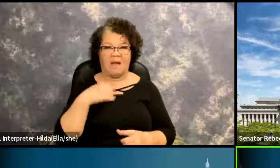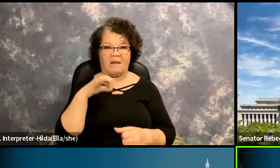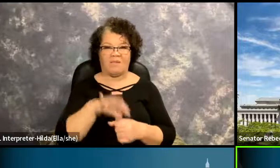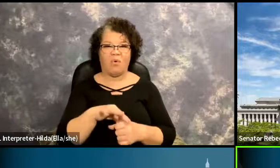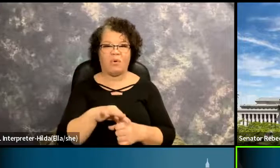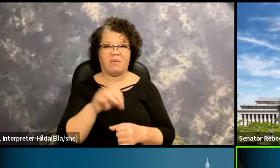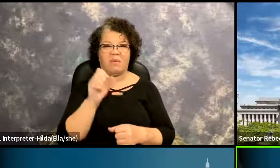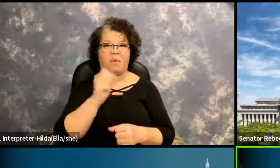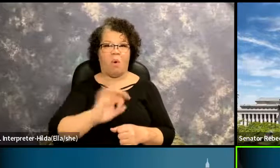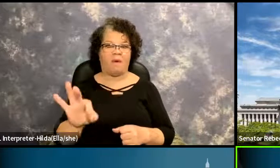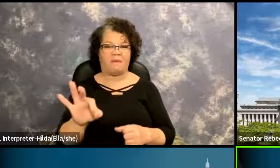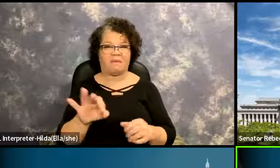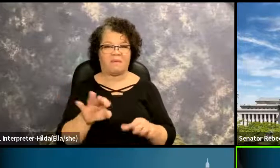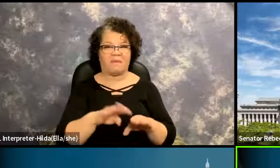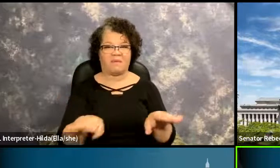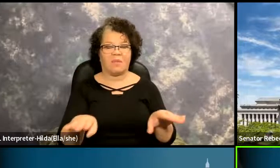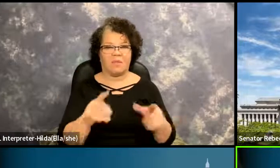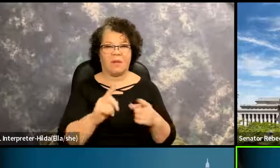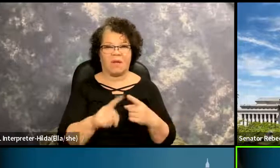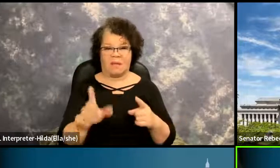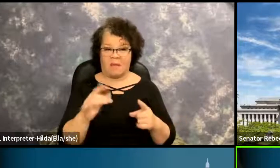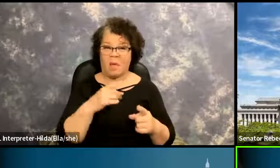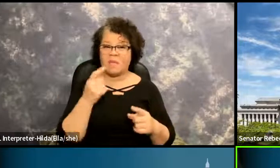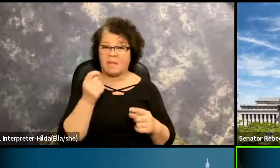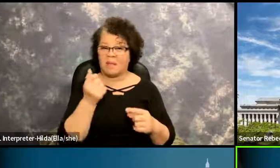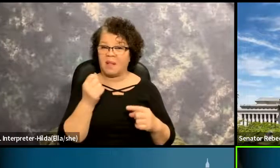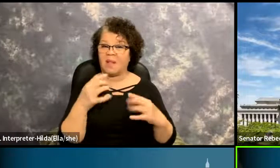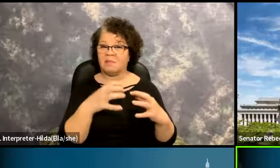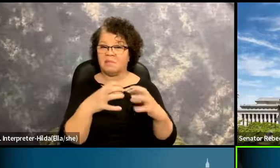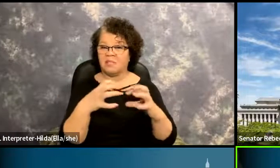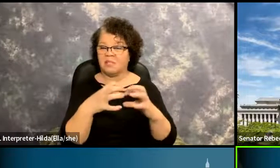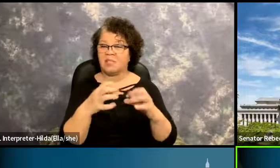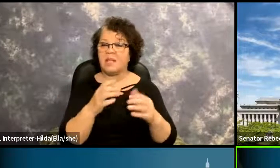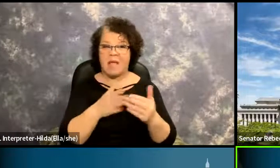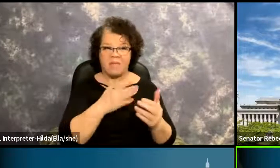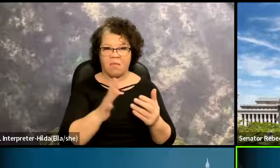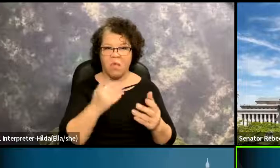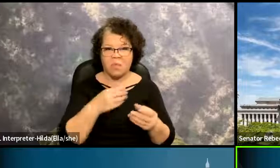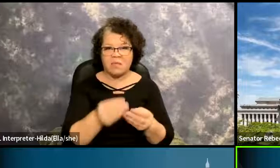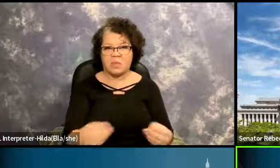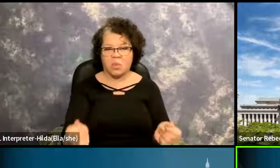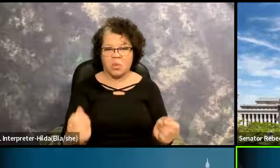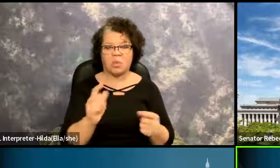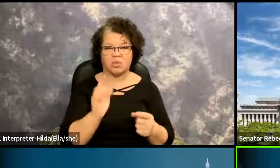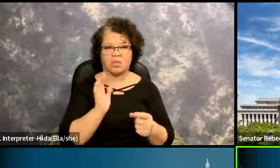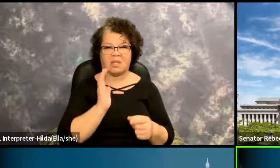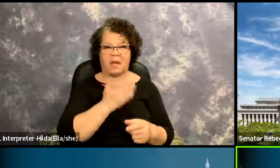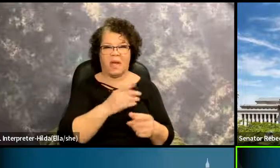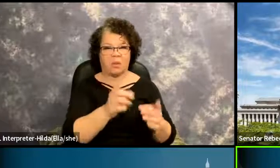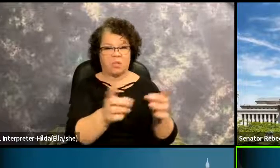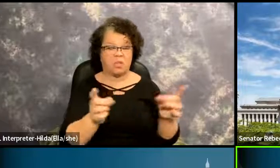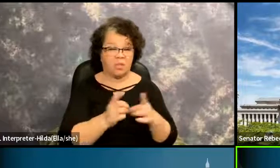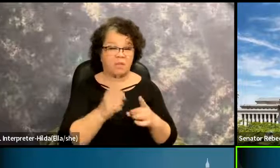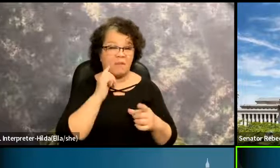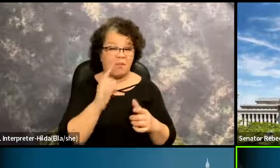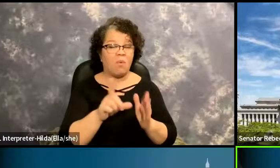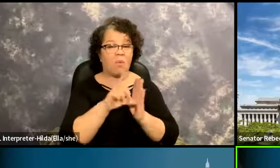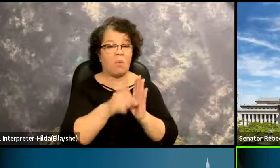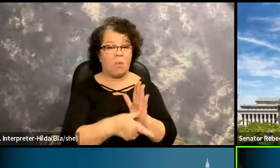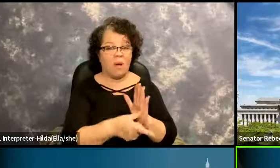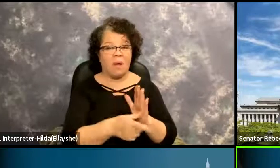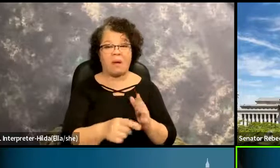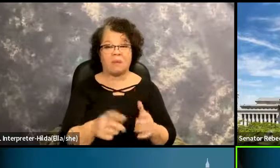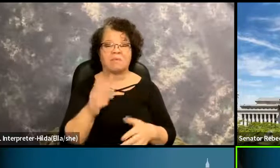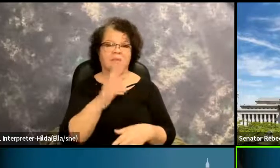somewhat contentious at the state level, despite it being a solution in our district for quite a while. And of